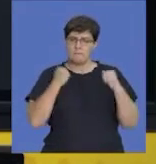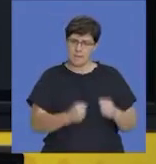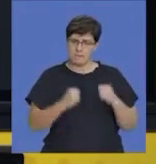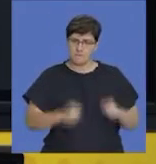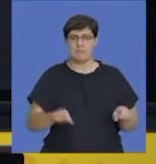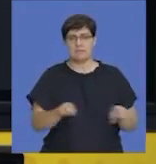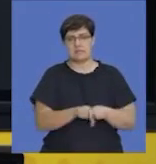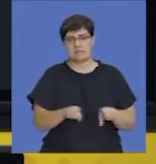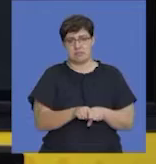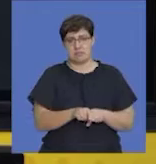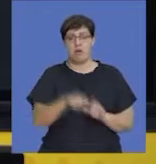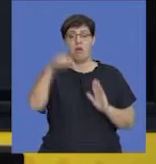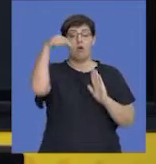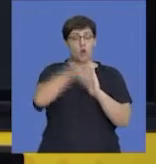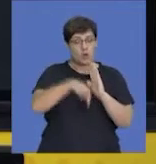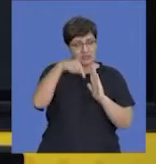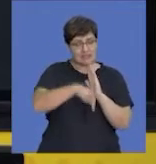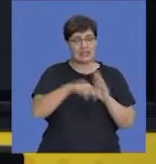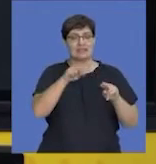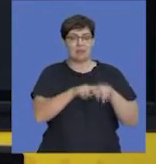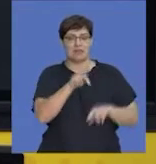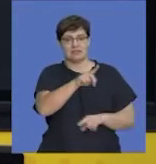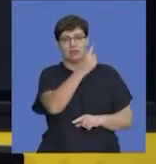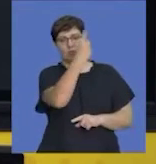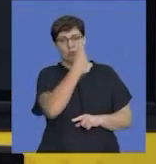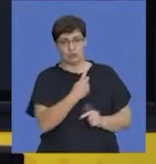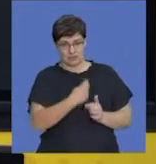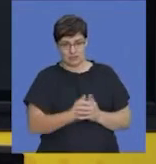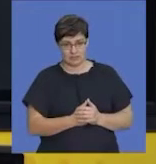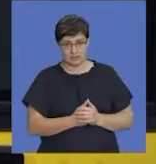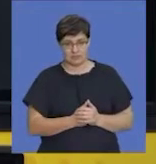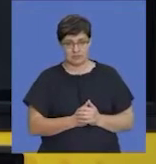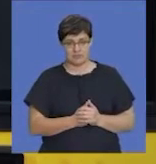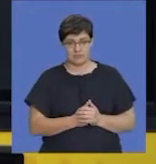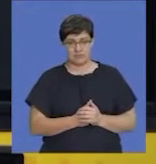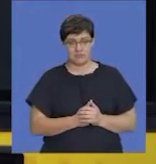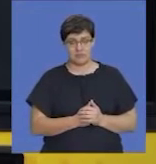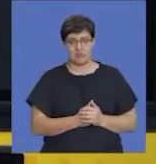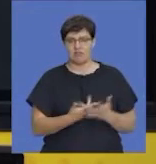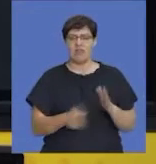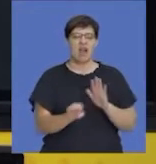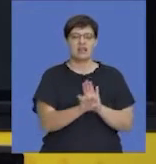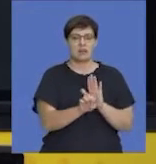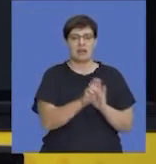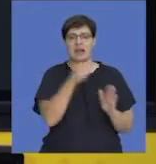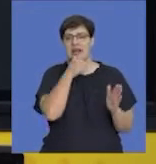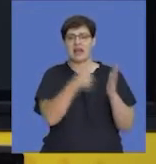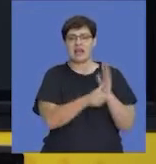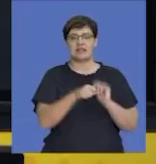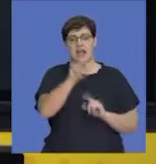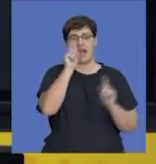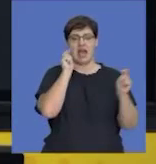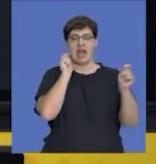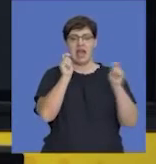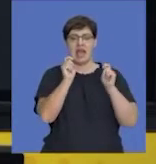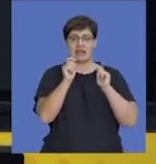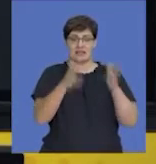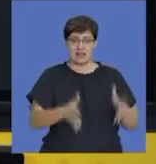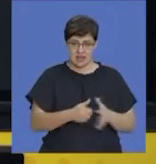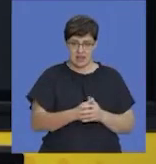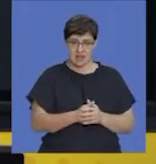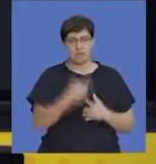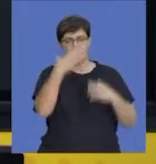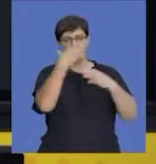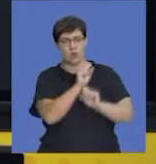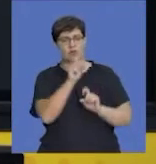same and the content would depend on the actual question. So, like for example, a letter to the editor might focus on